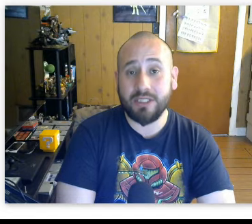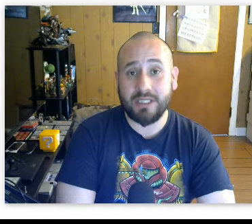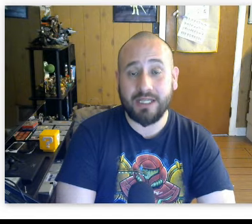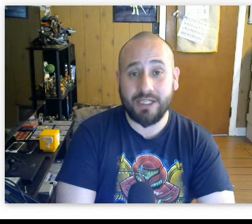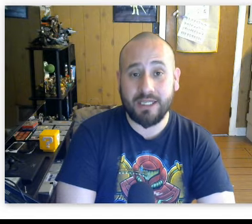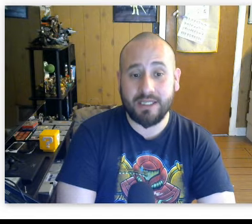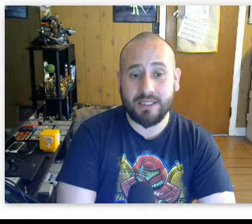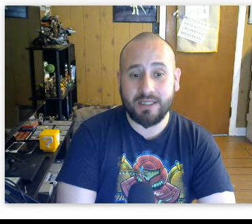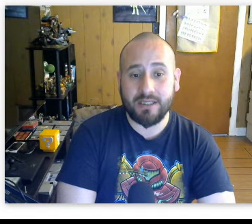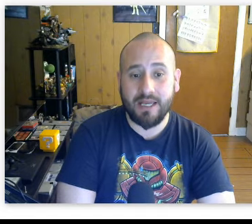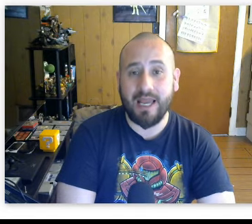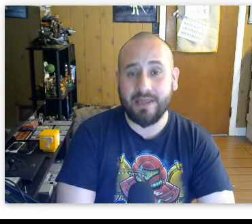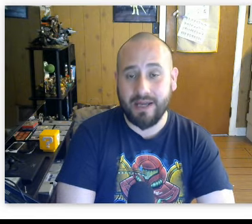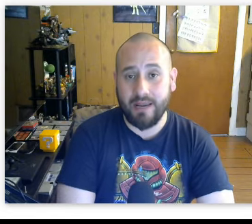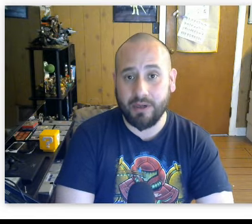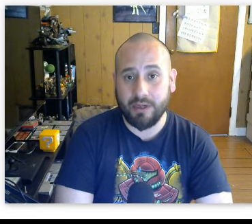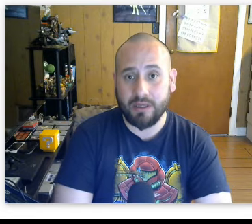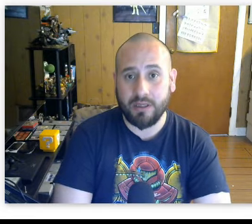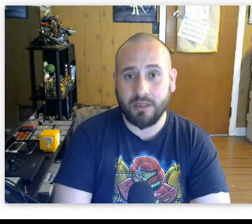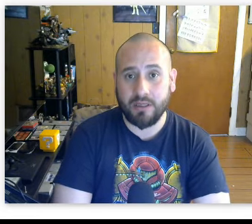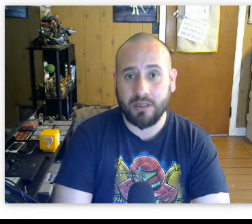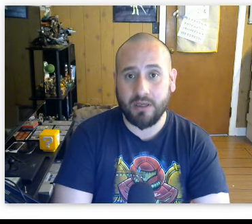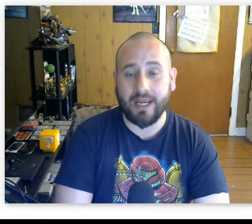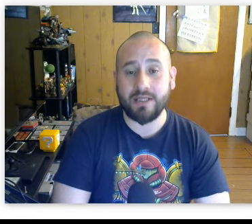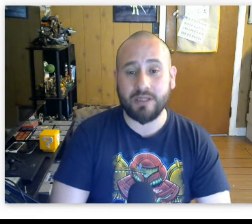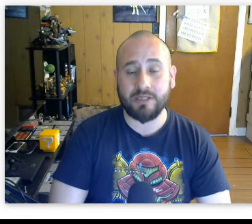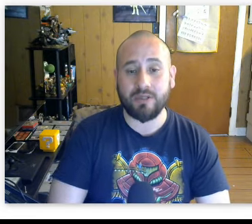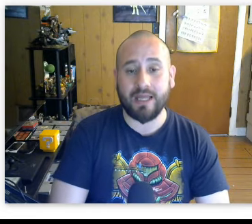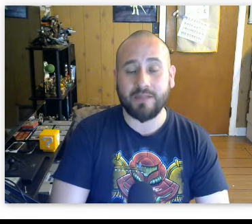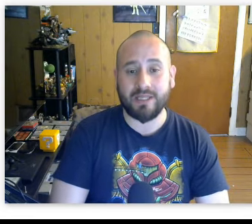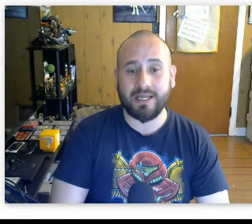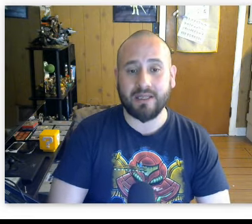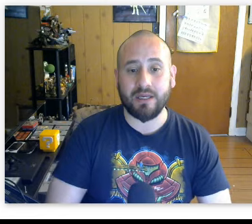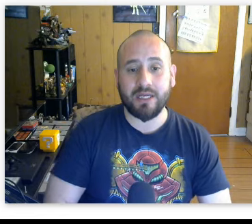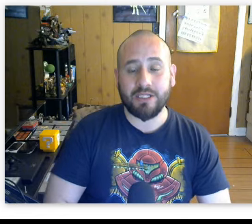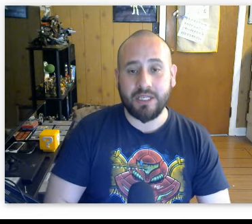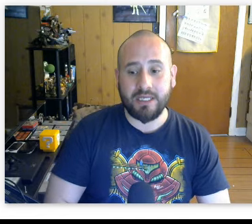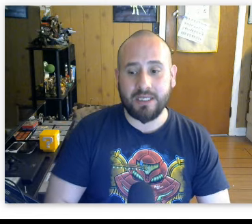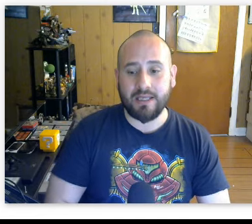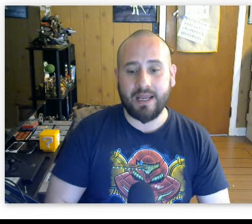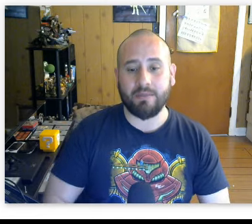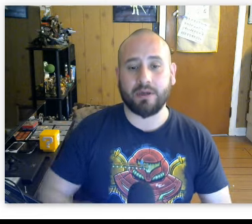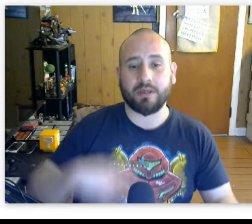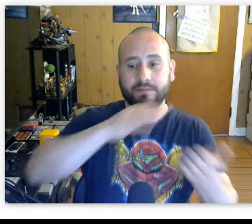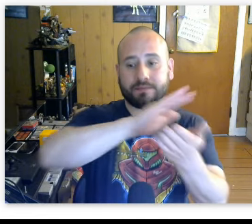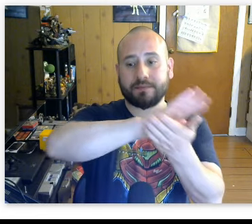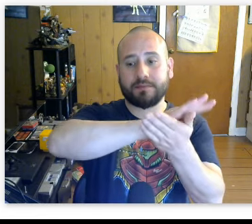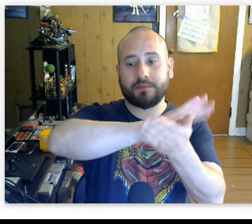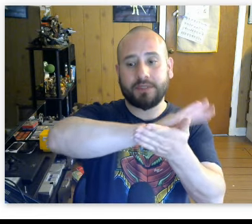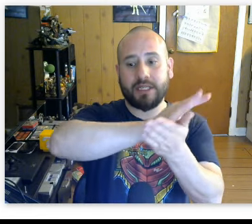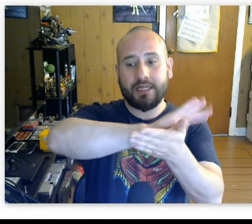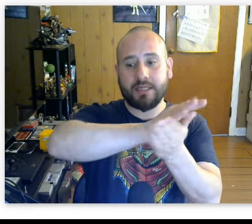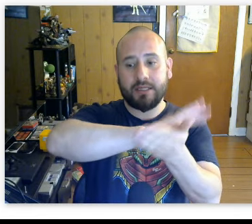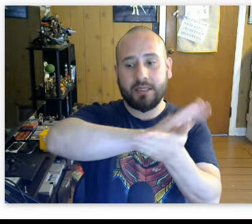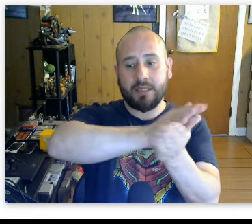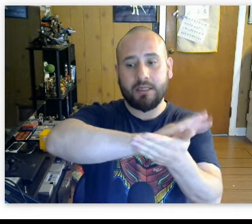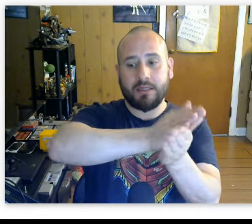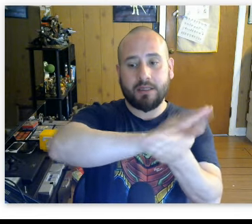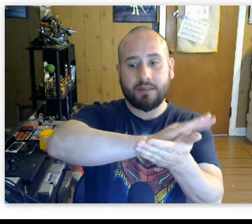literally just sign cheese and then hamburger. Okay, so let's do that. Let's put that together. Cheese and then hamburger.